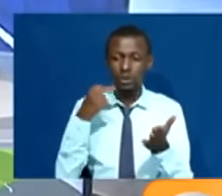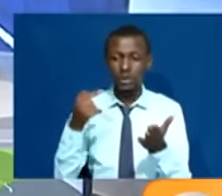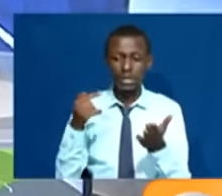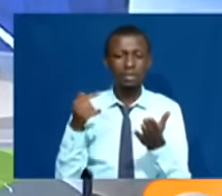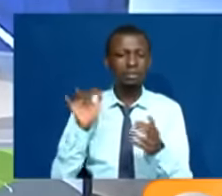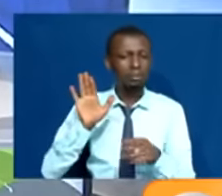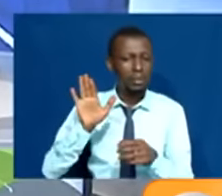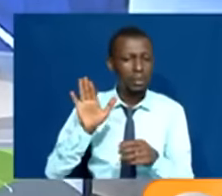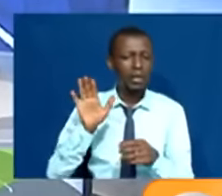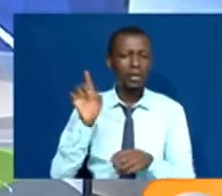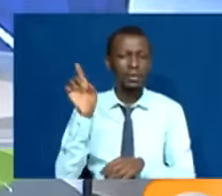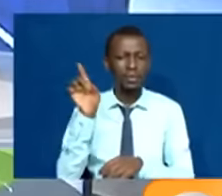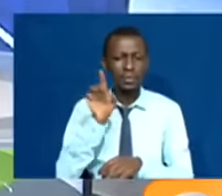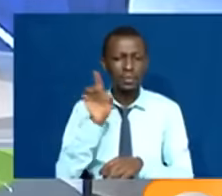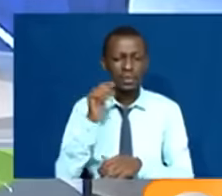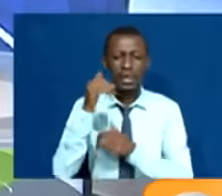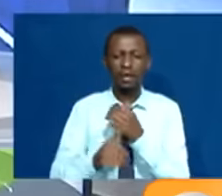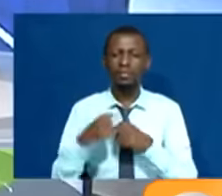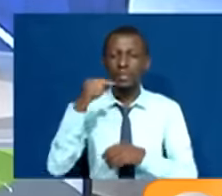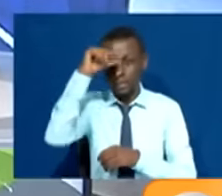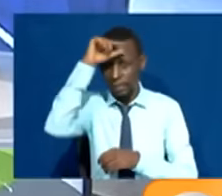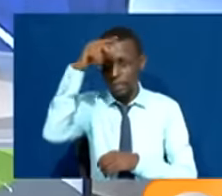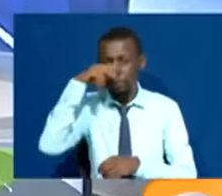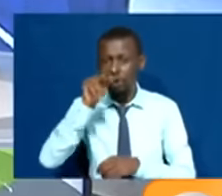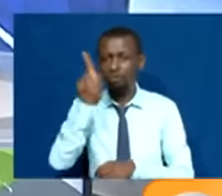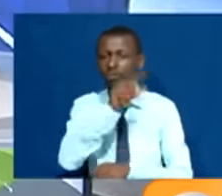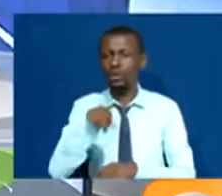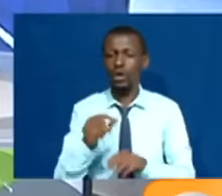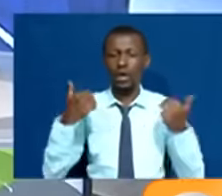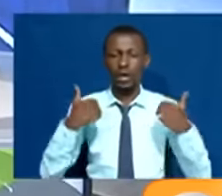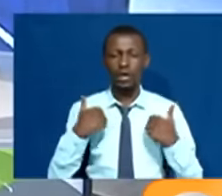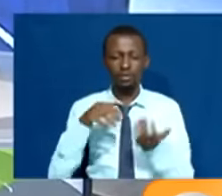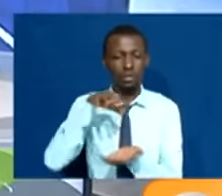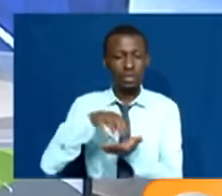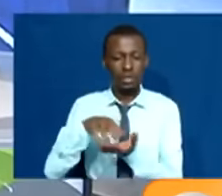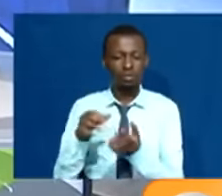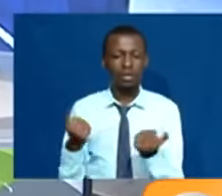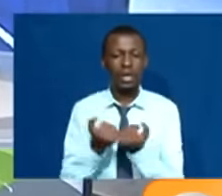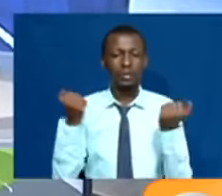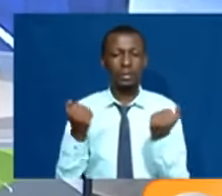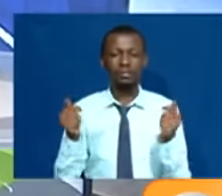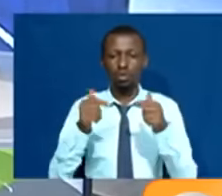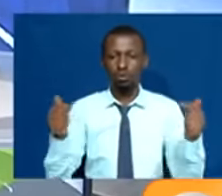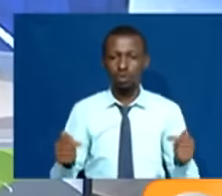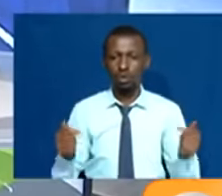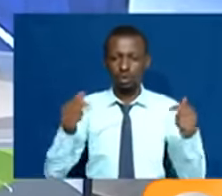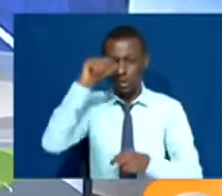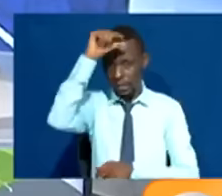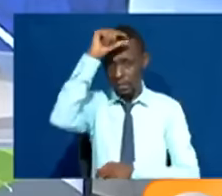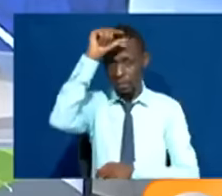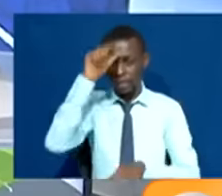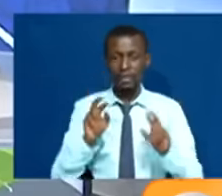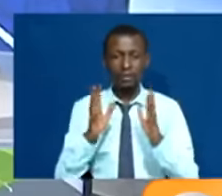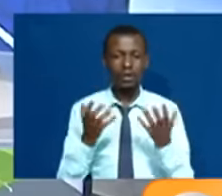emanating from his sharp criticism of government policies and the cases he has lodged opposing them. As Chimtai Goin